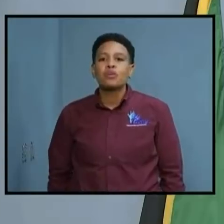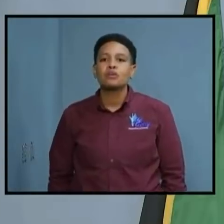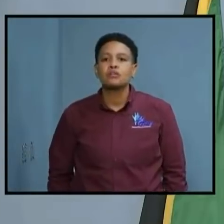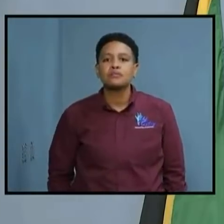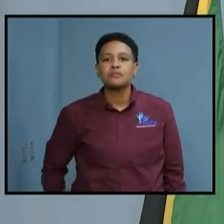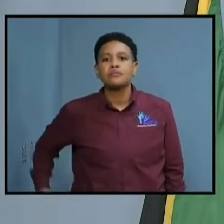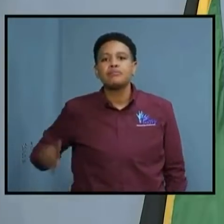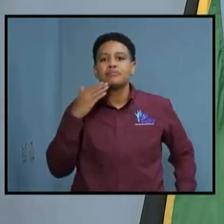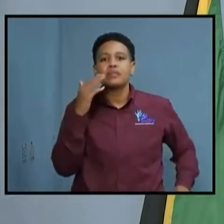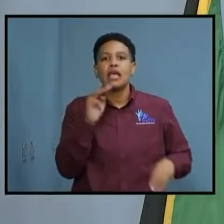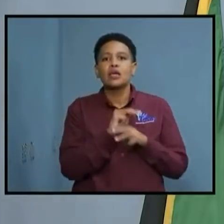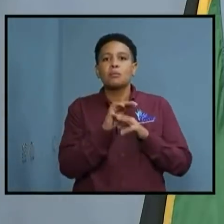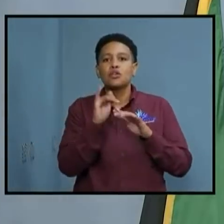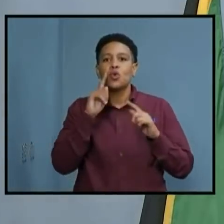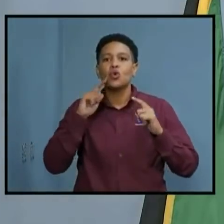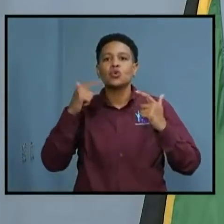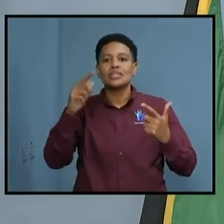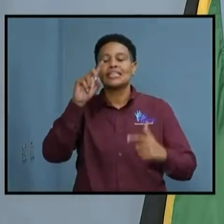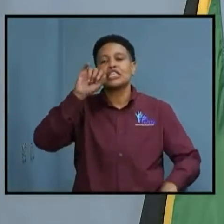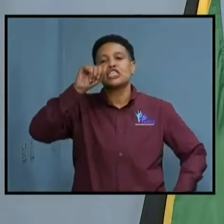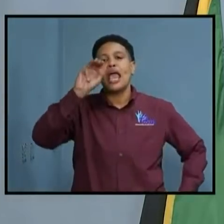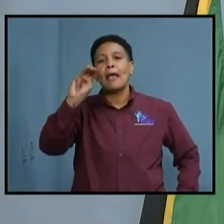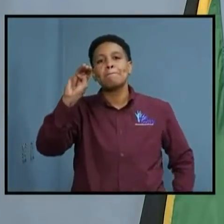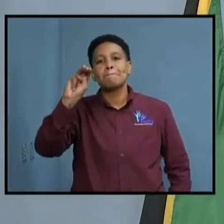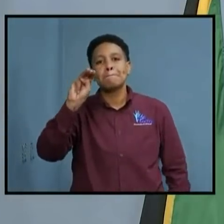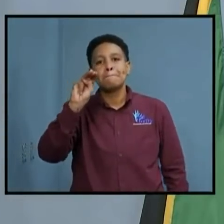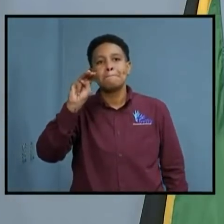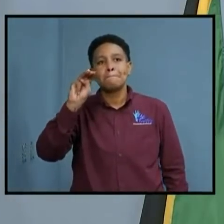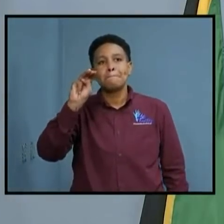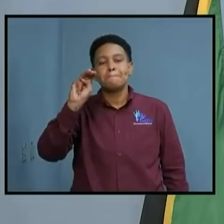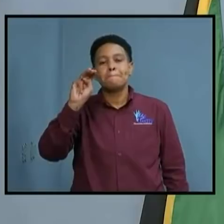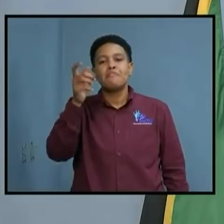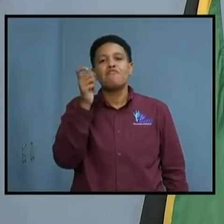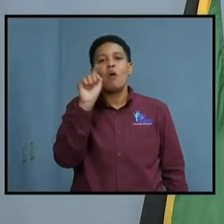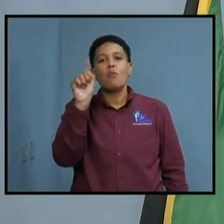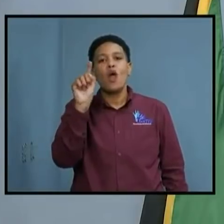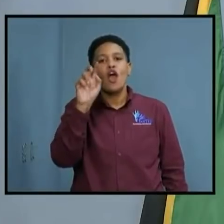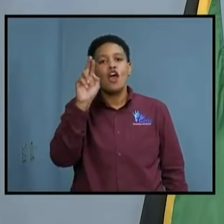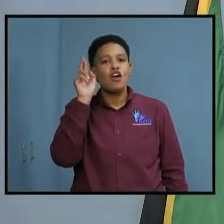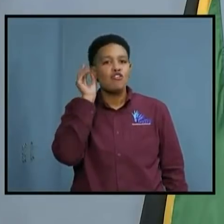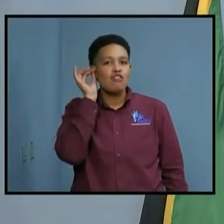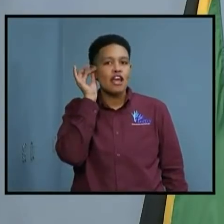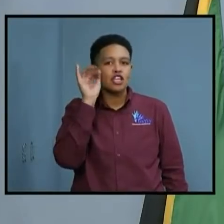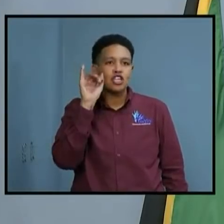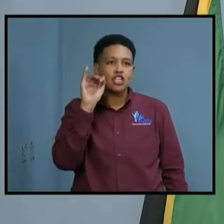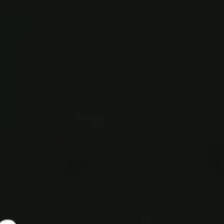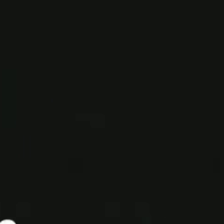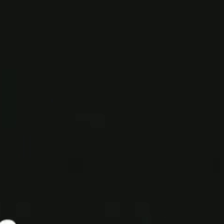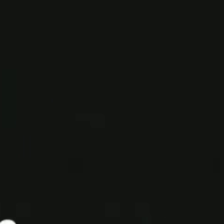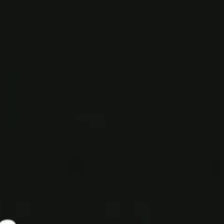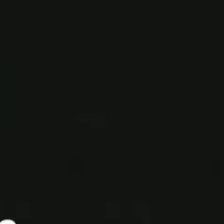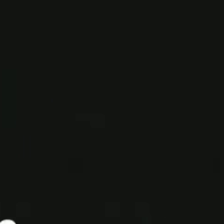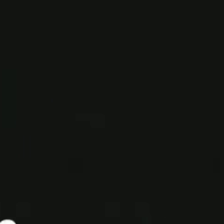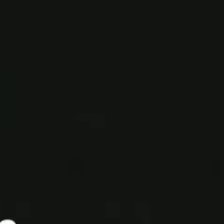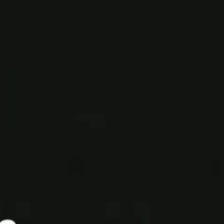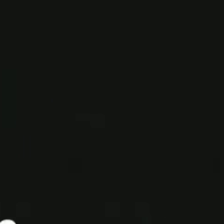Thank you, Minister. Let's go over to Dion Jackson Miller of Radio Jamaica. Dion.